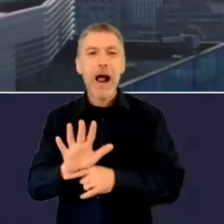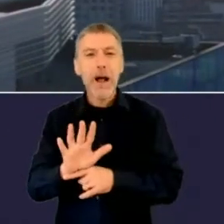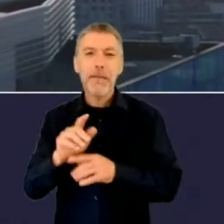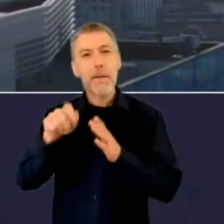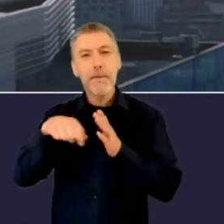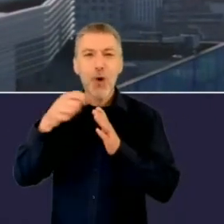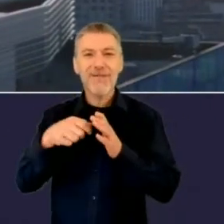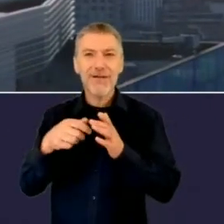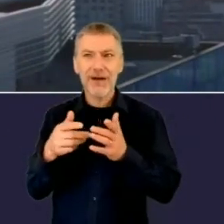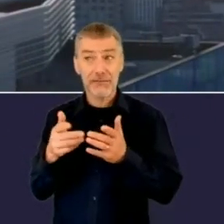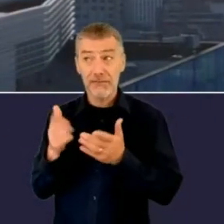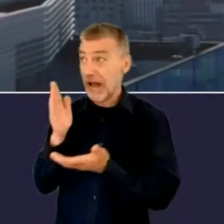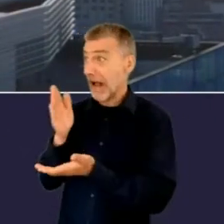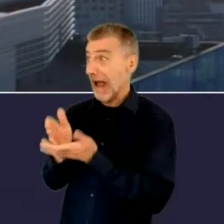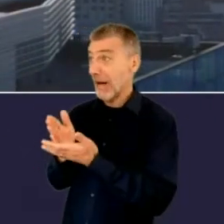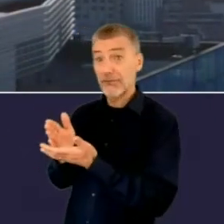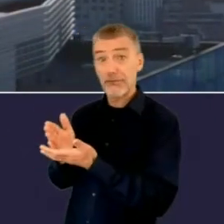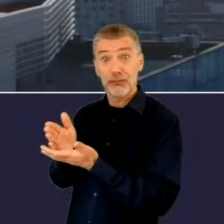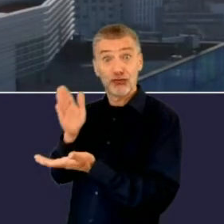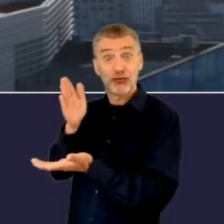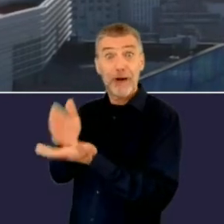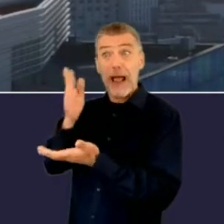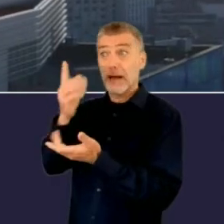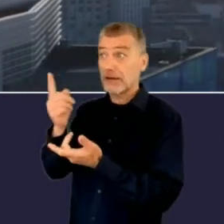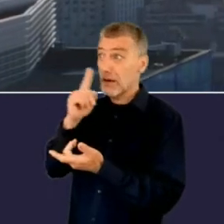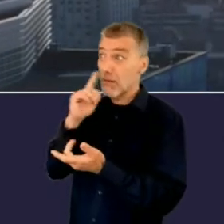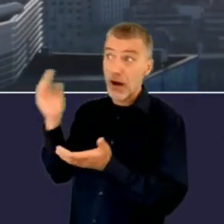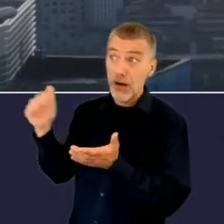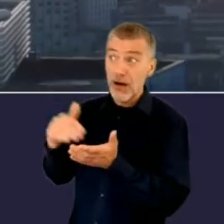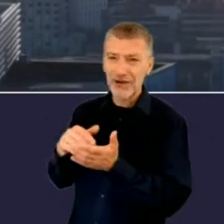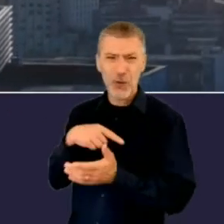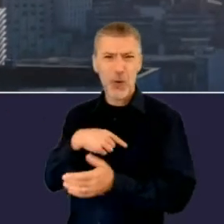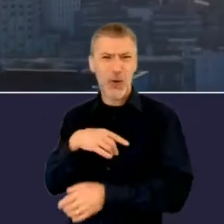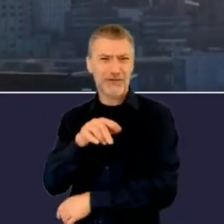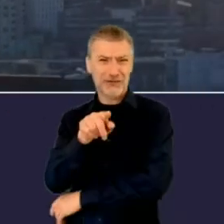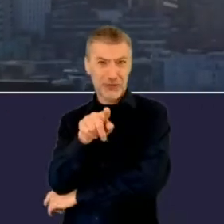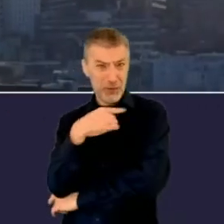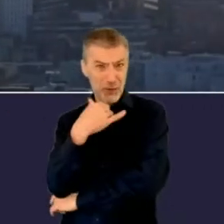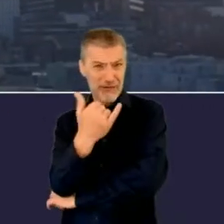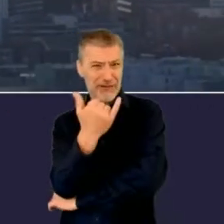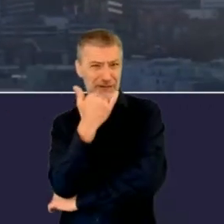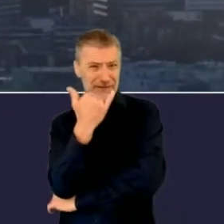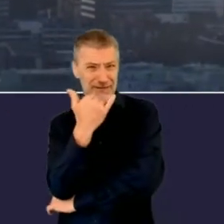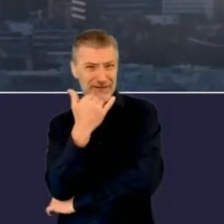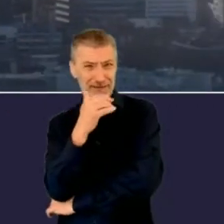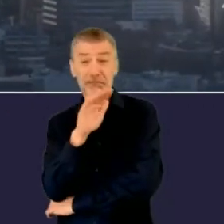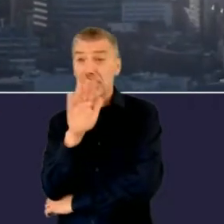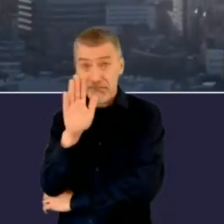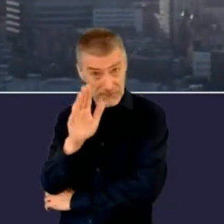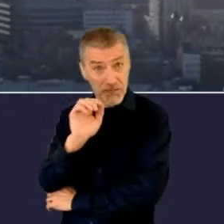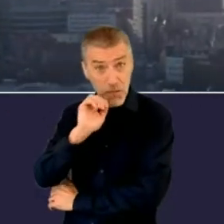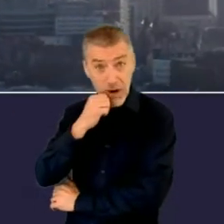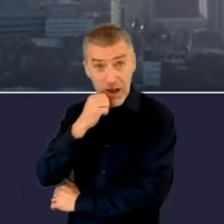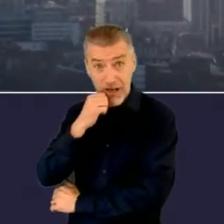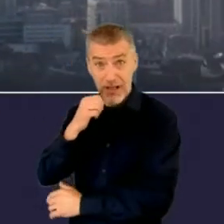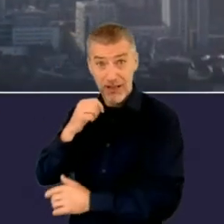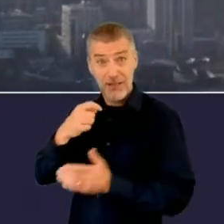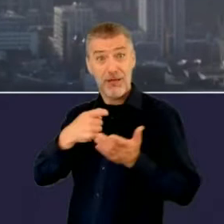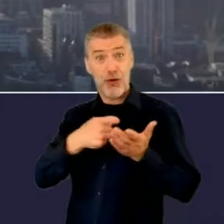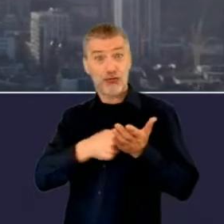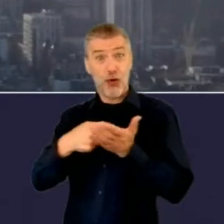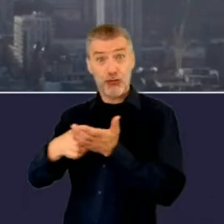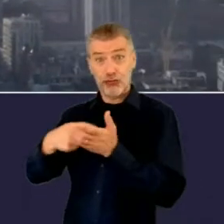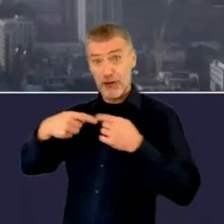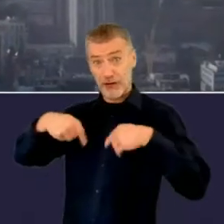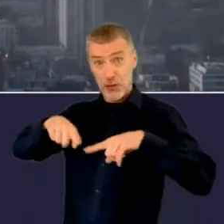they? Do you believe me? And you're probably right to doubt me about whether this is going to happen, but it is, and as Rolls-Royce, we're committed to making this